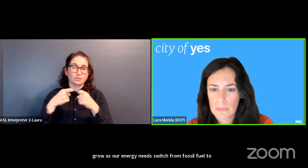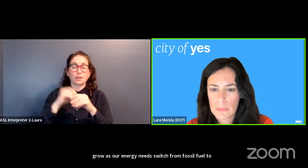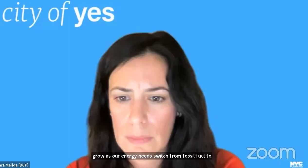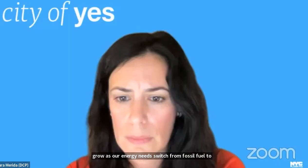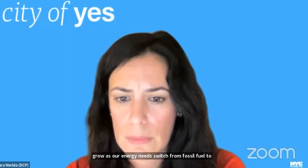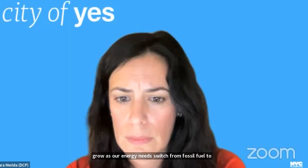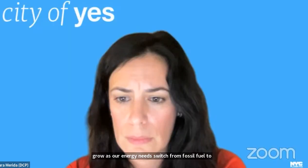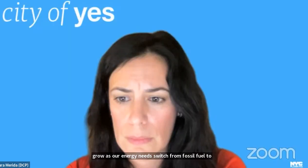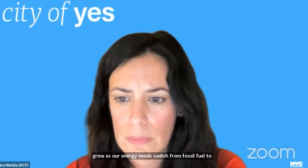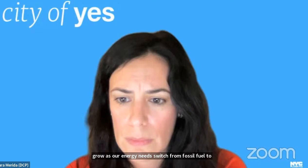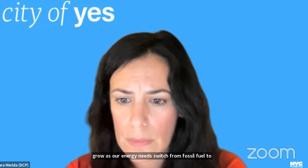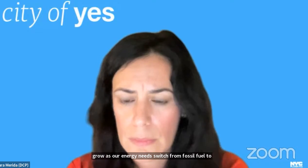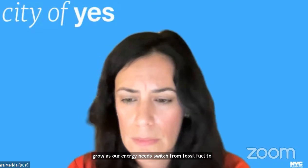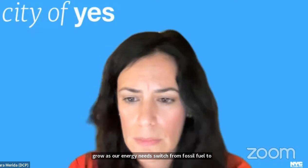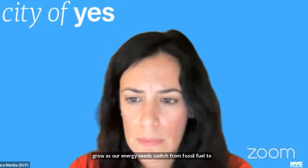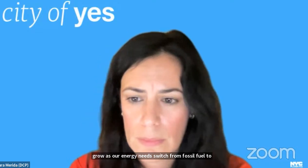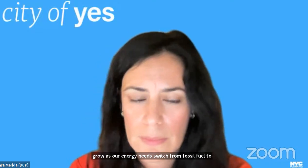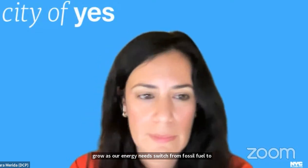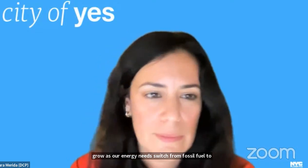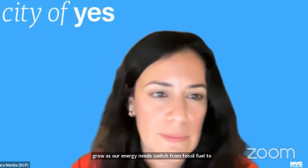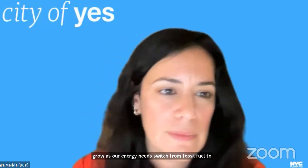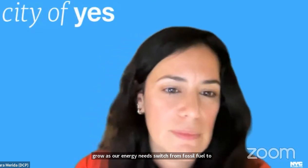vehicles.